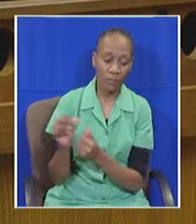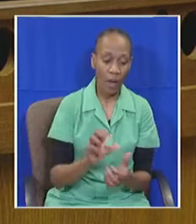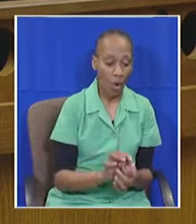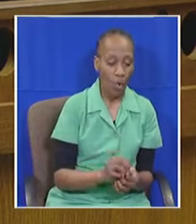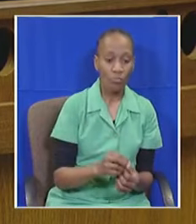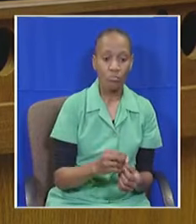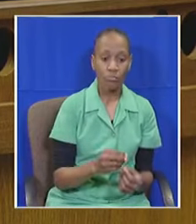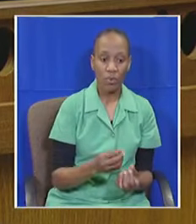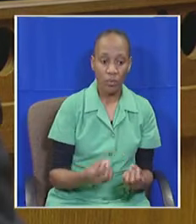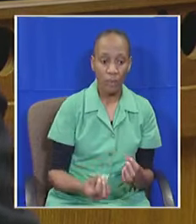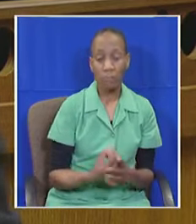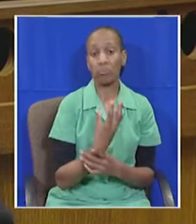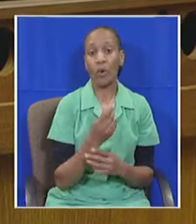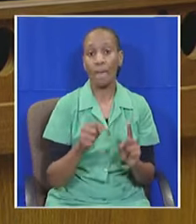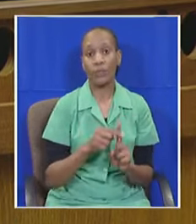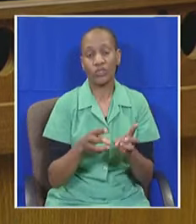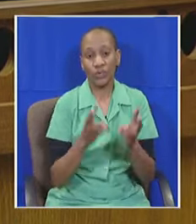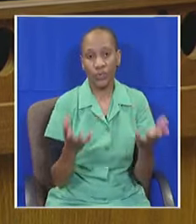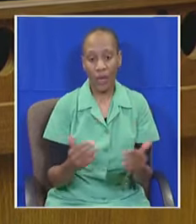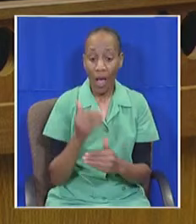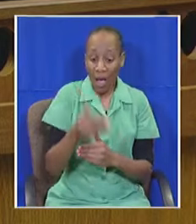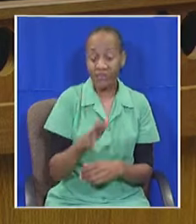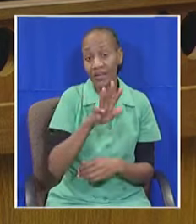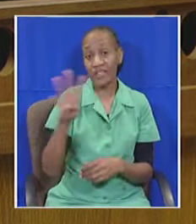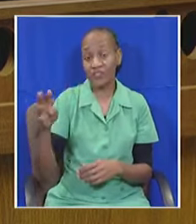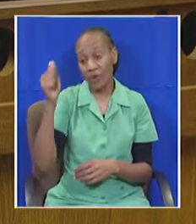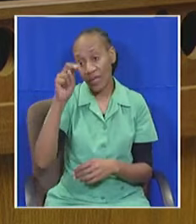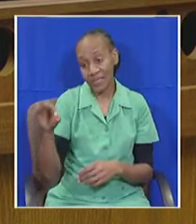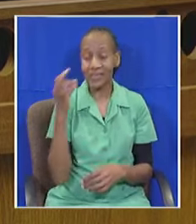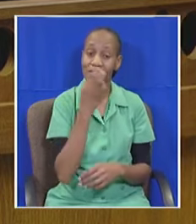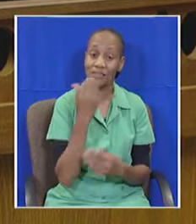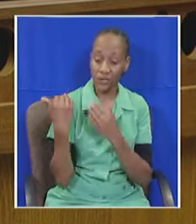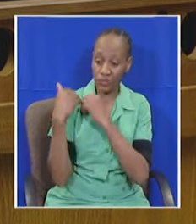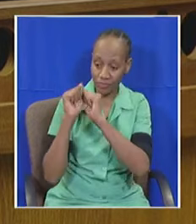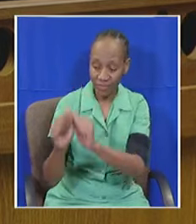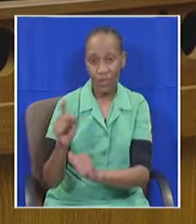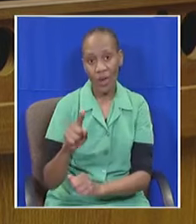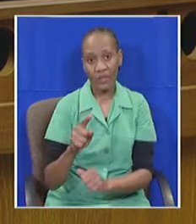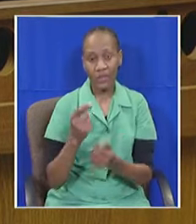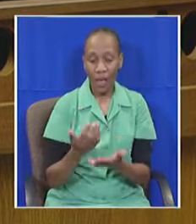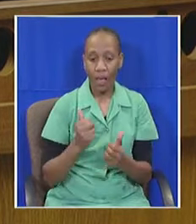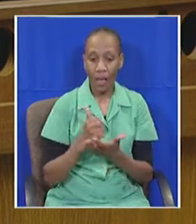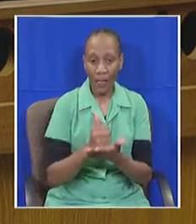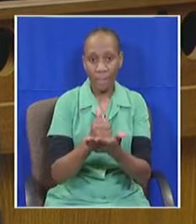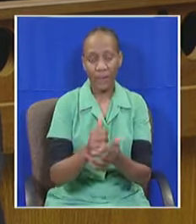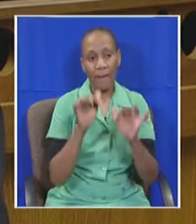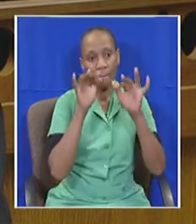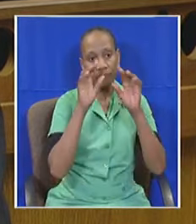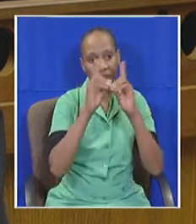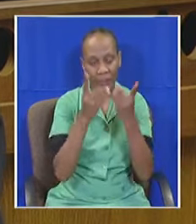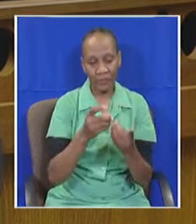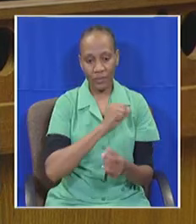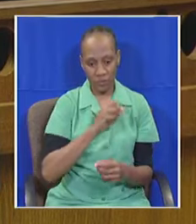roost. The ANC's first task post-1994 was to replace the mainly experienced public service employees with their own